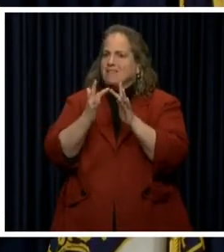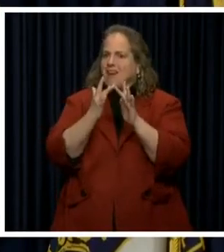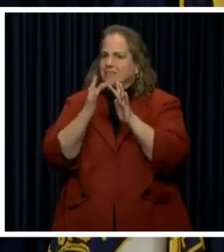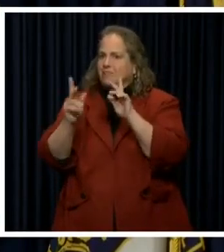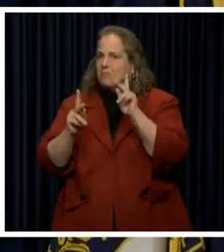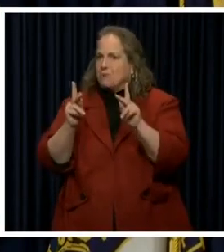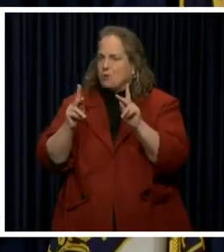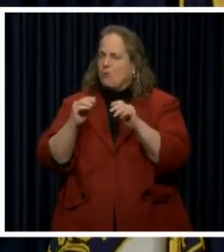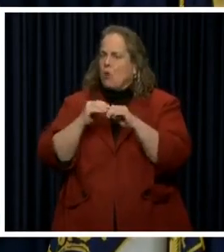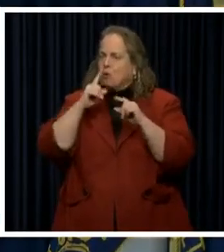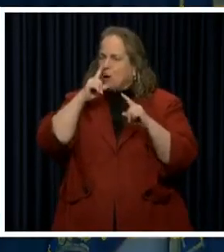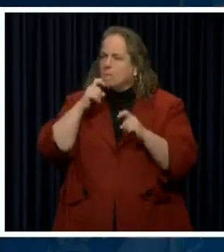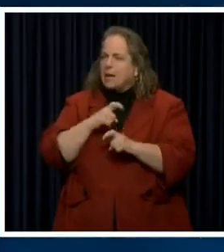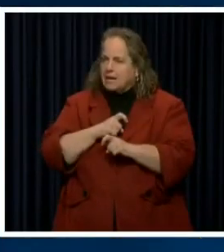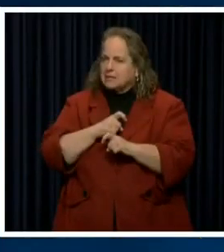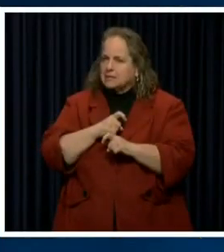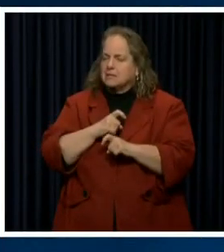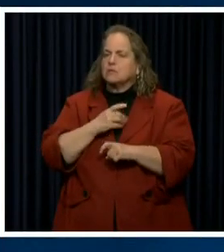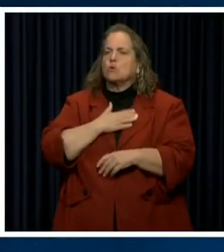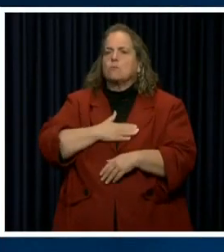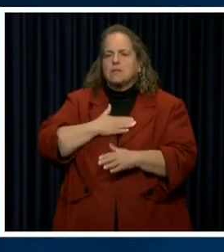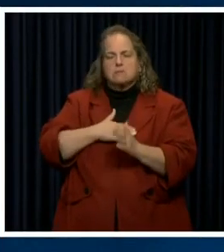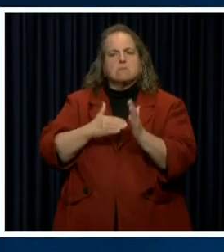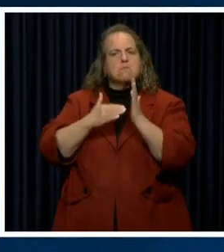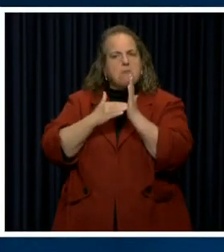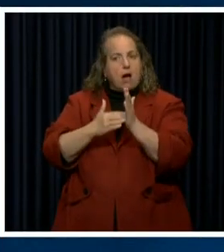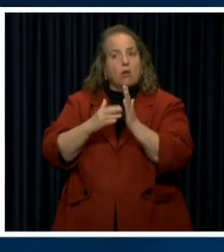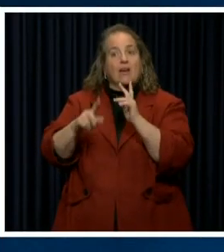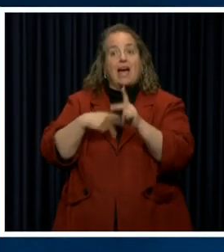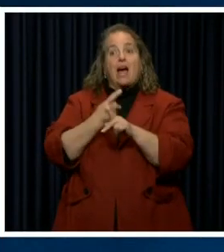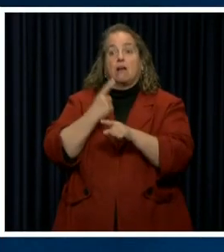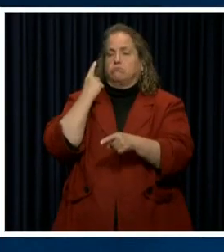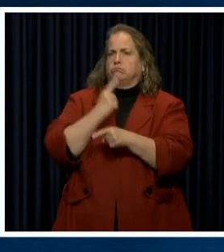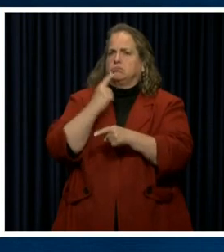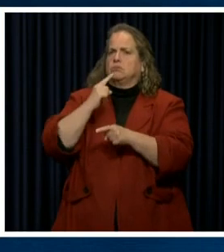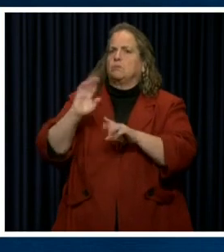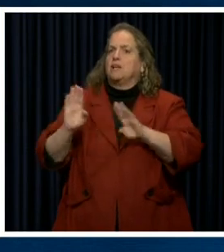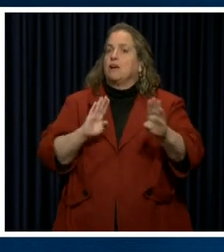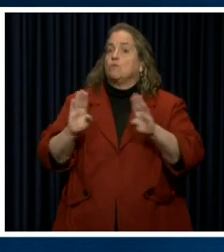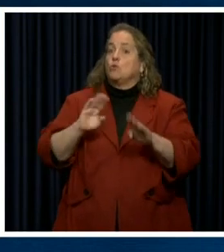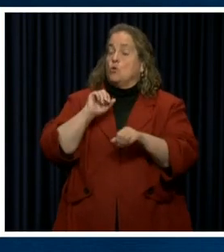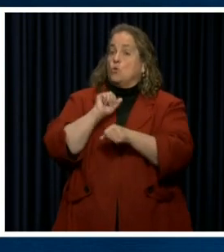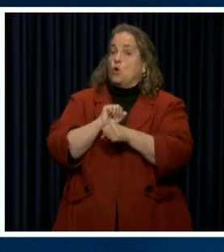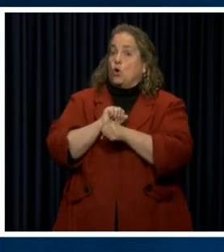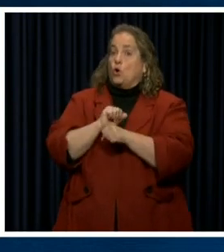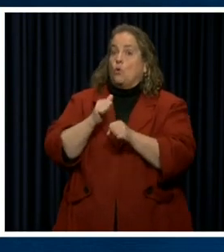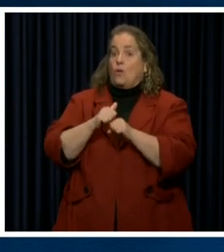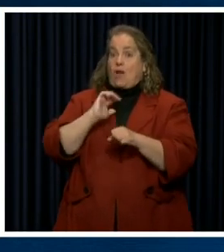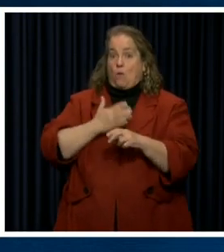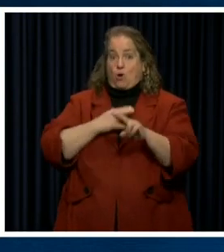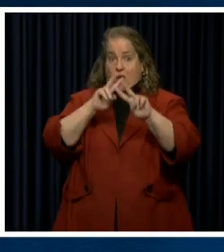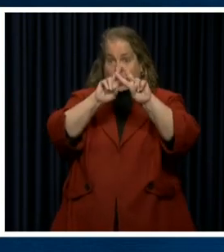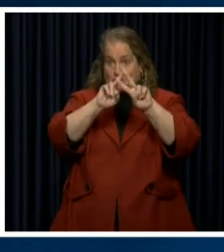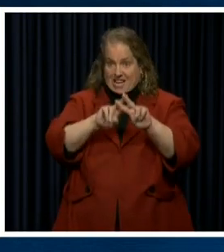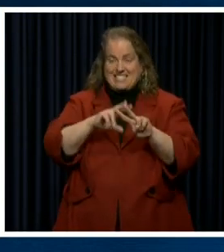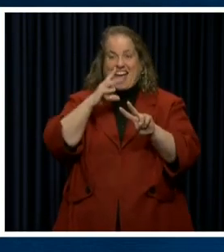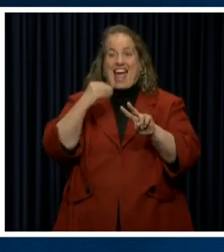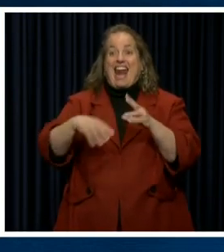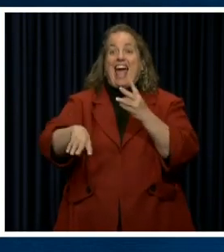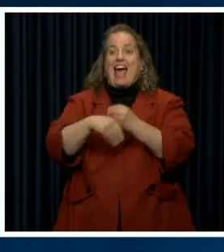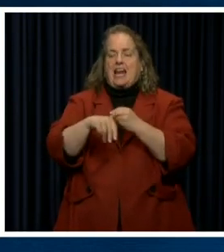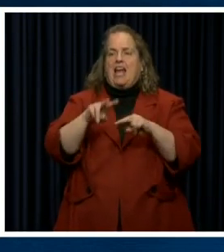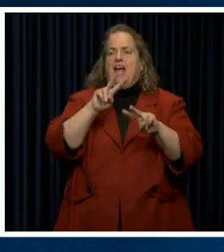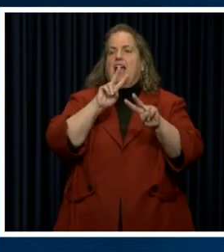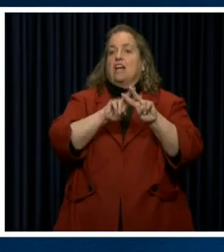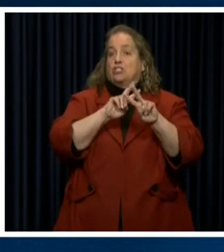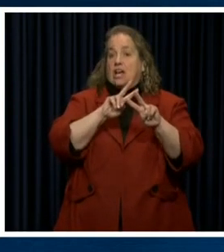complex. And so we're asking that you model the type of behavior we need to see with all our former hashtags and healthy at work. So